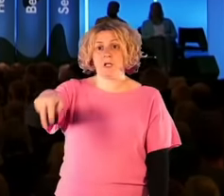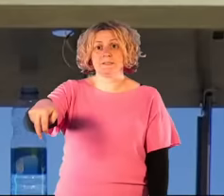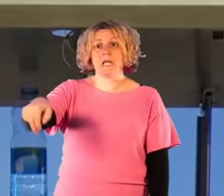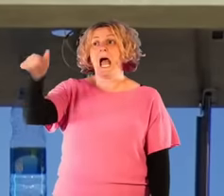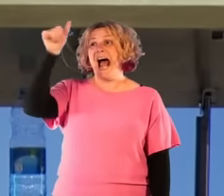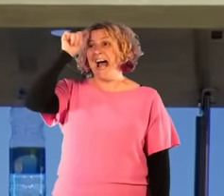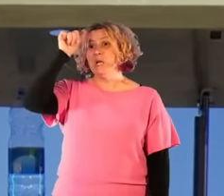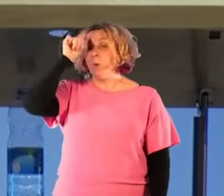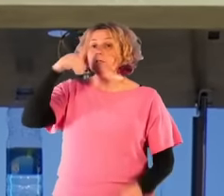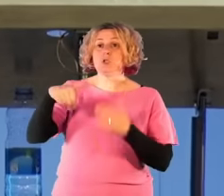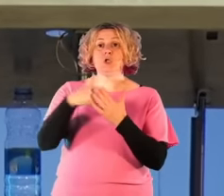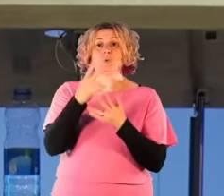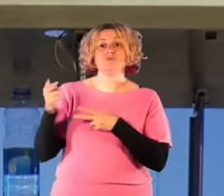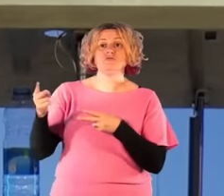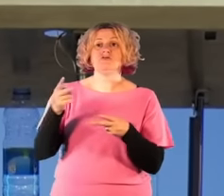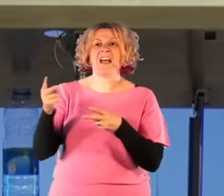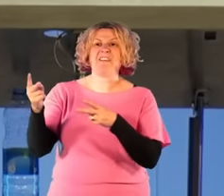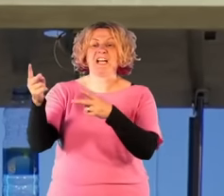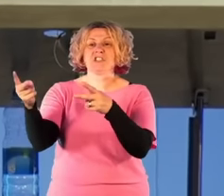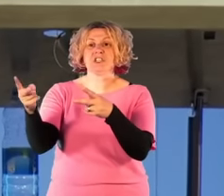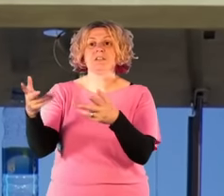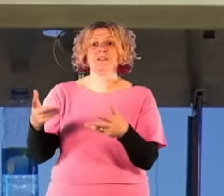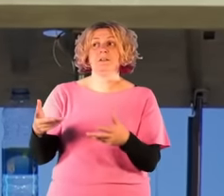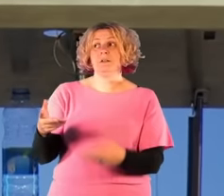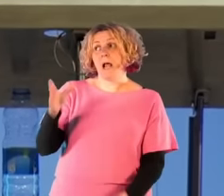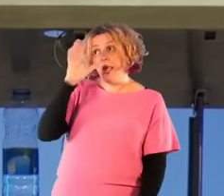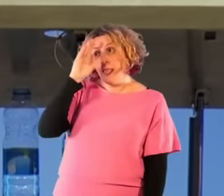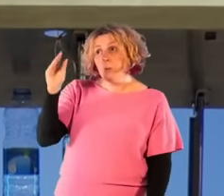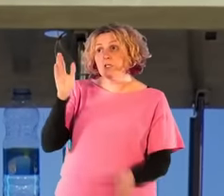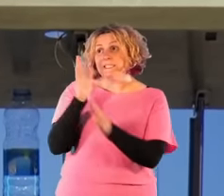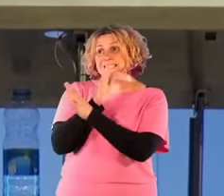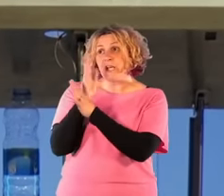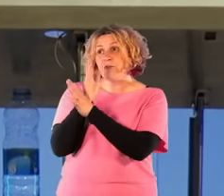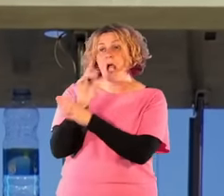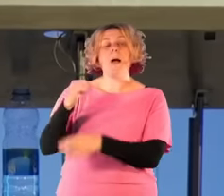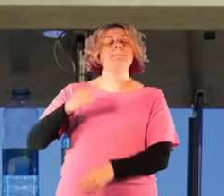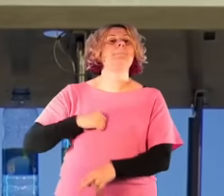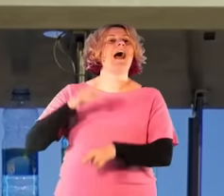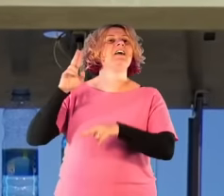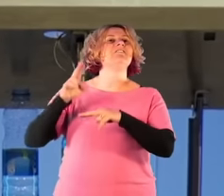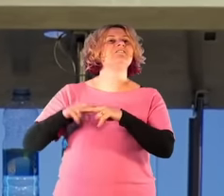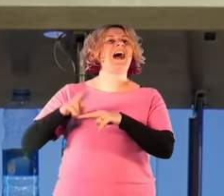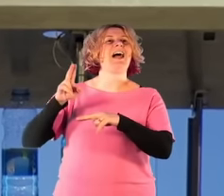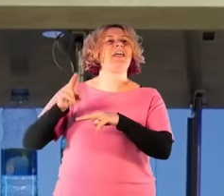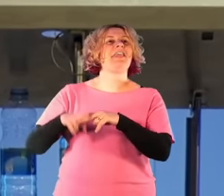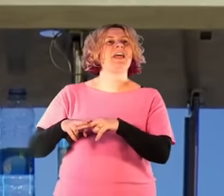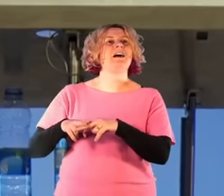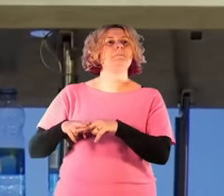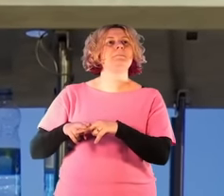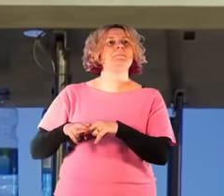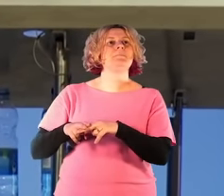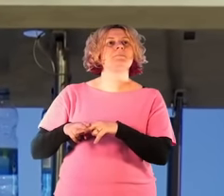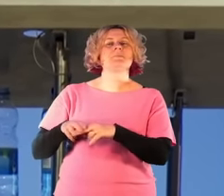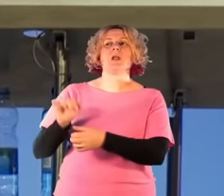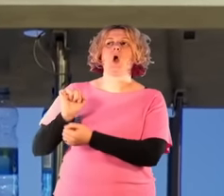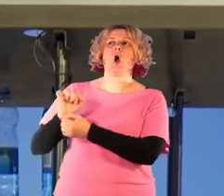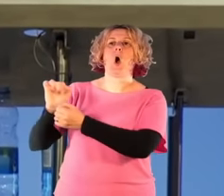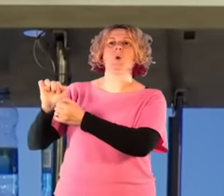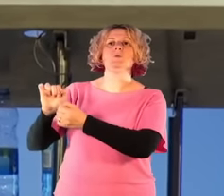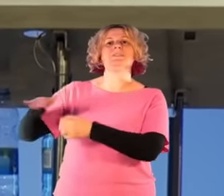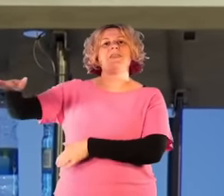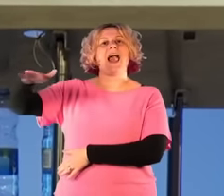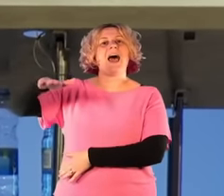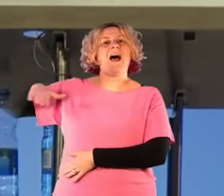that way before. But let me let you into a secret. My father owns the land on both